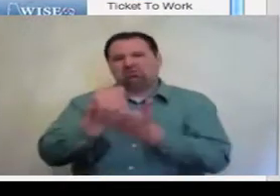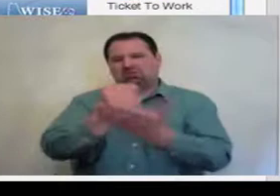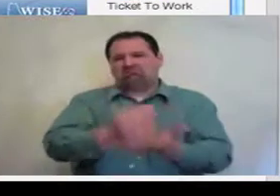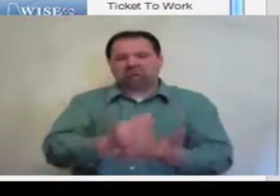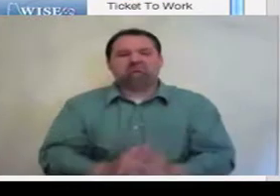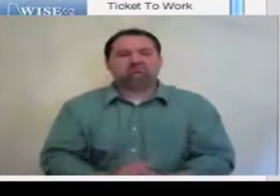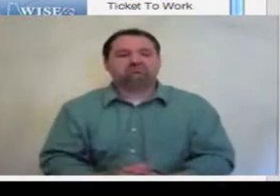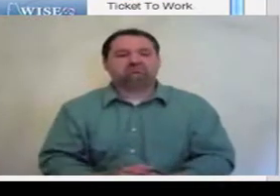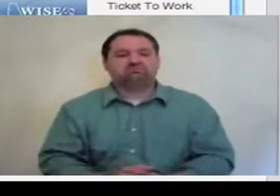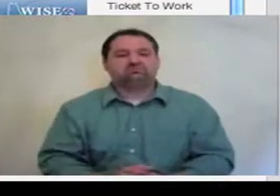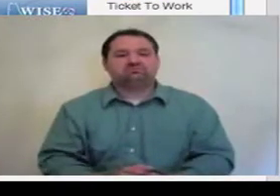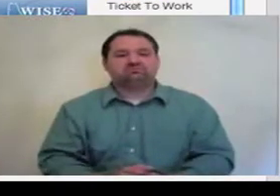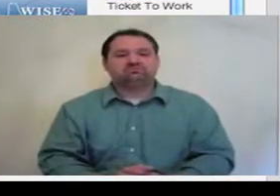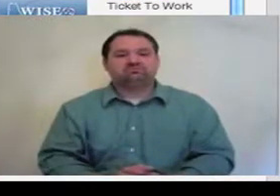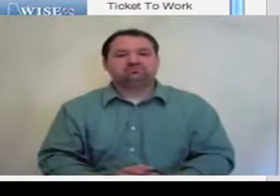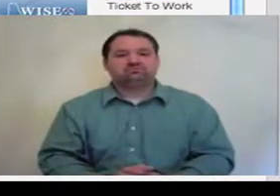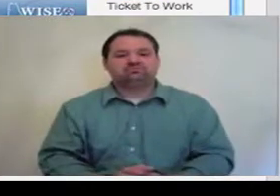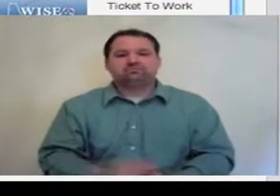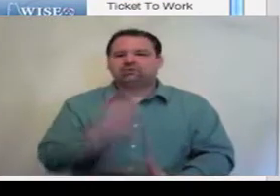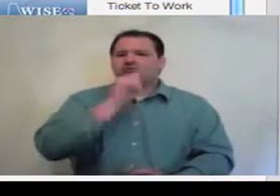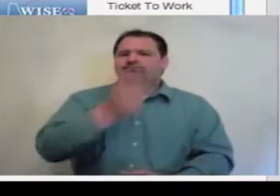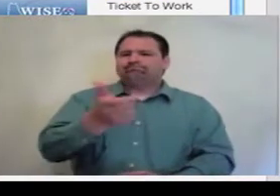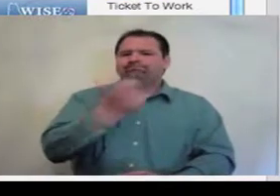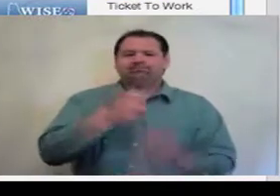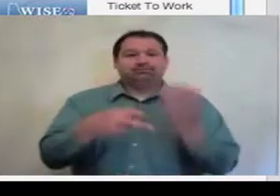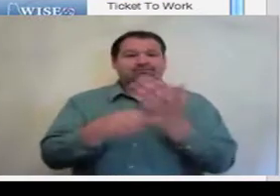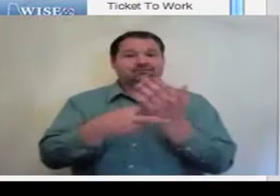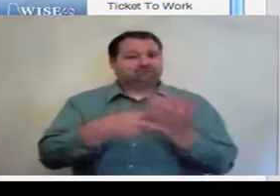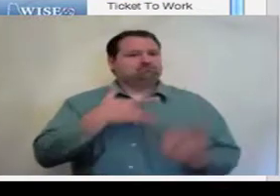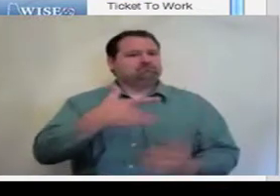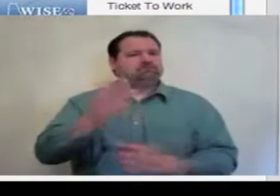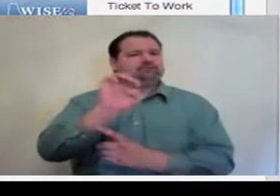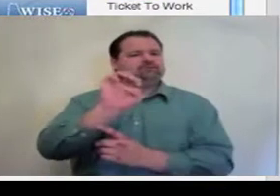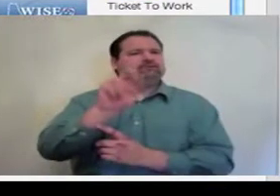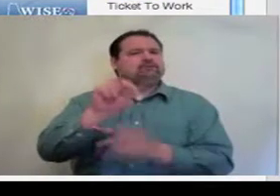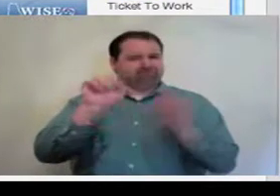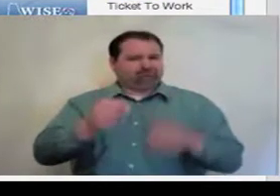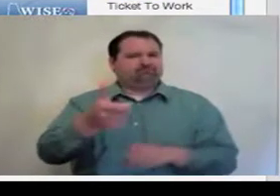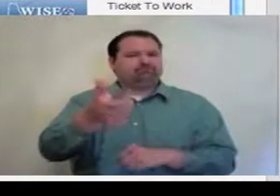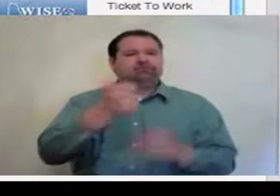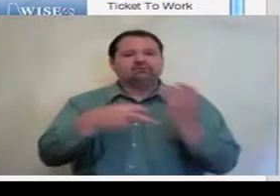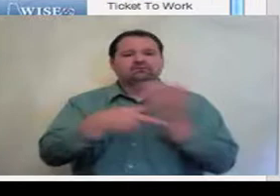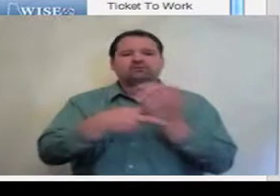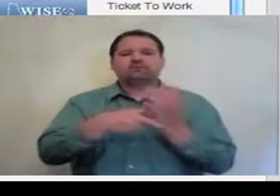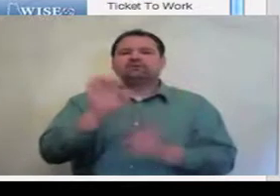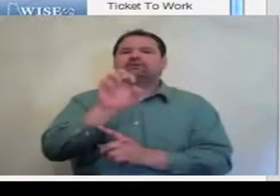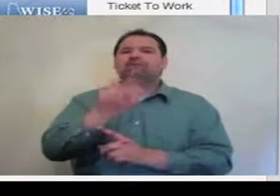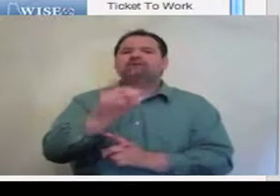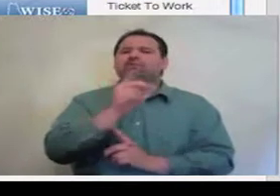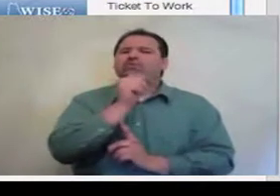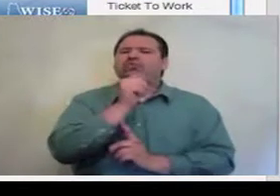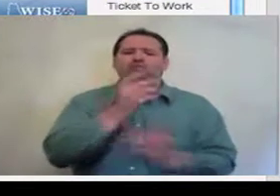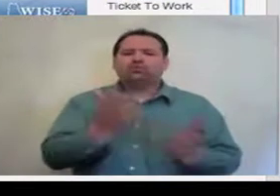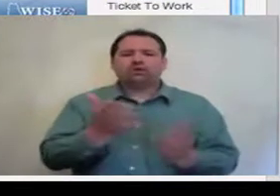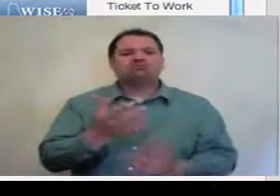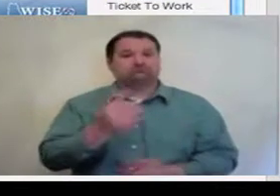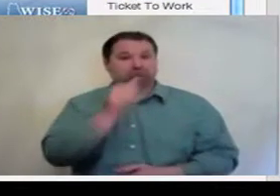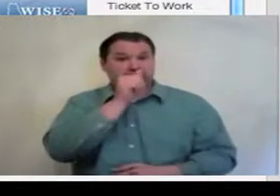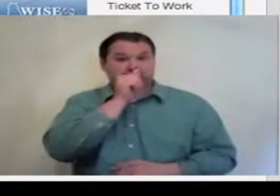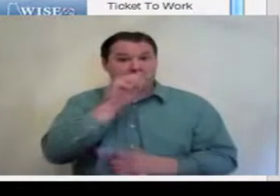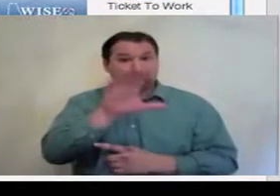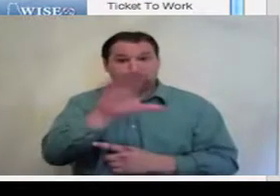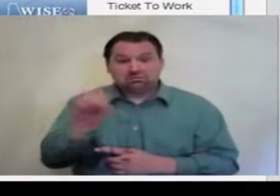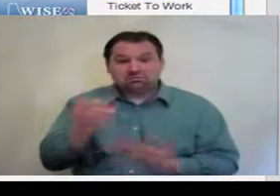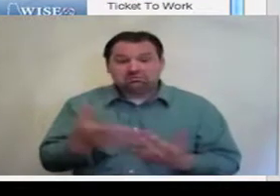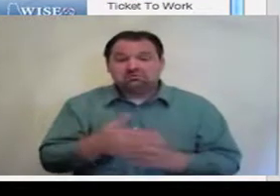you have a ticket and if you can utilize this program. The employment networks are who will take your ticket to work. They can